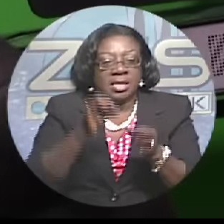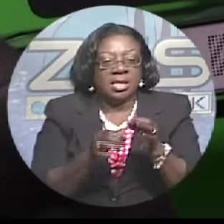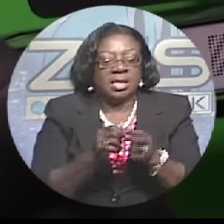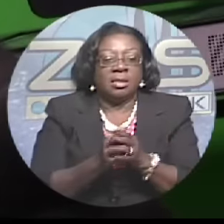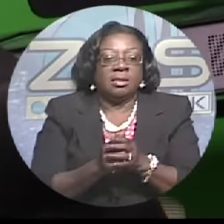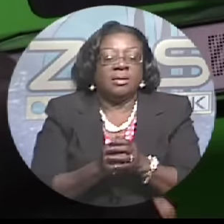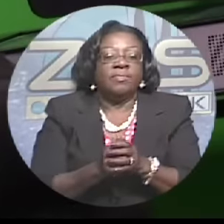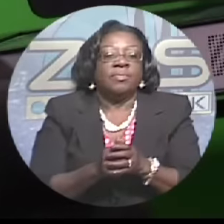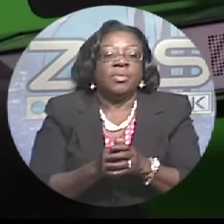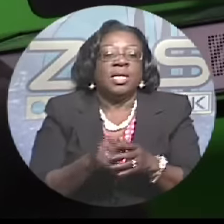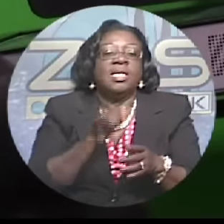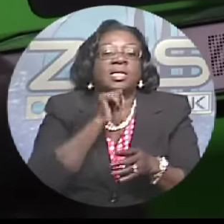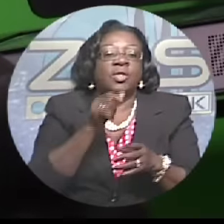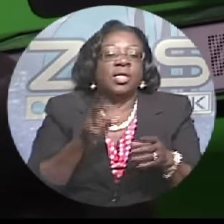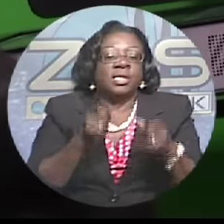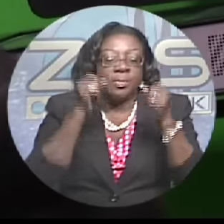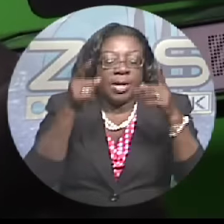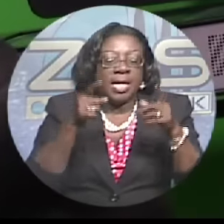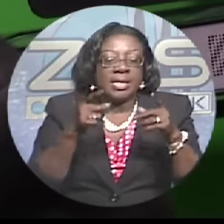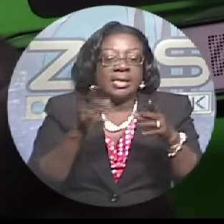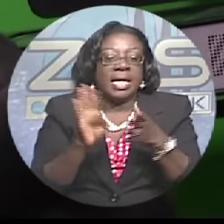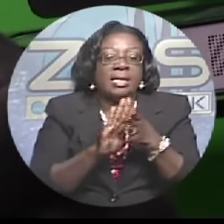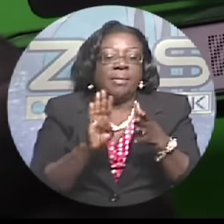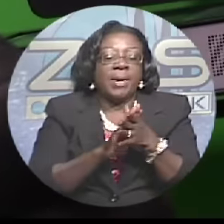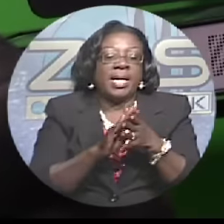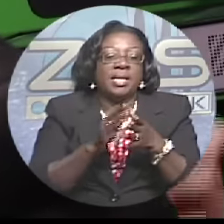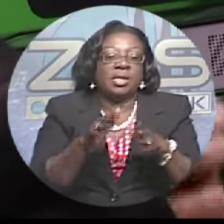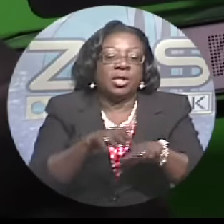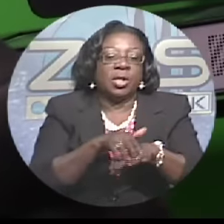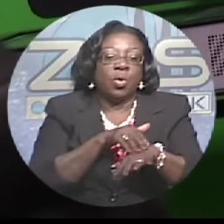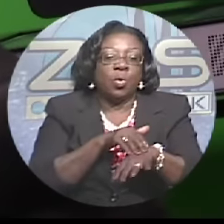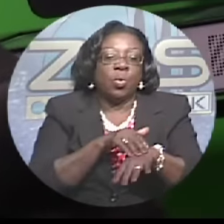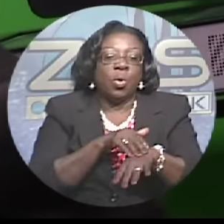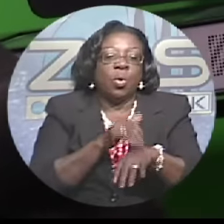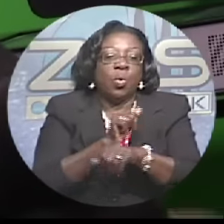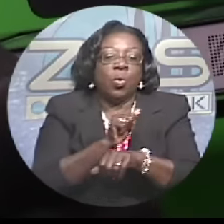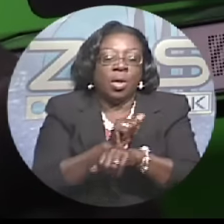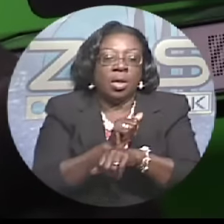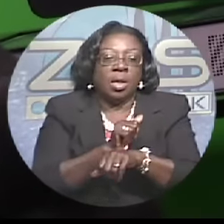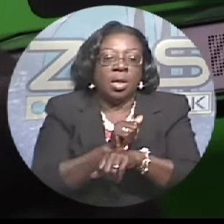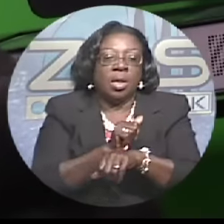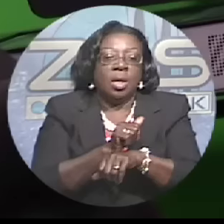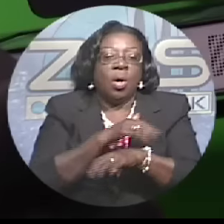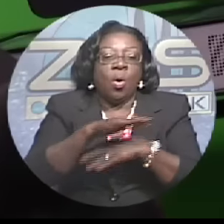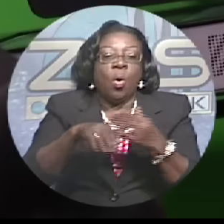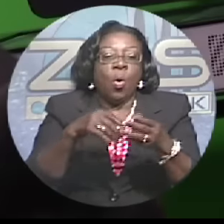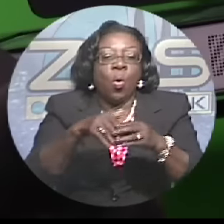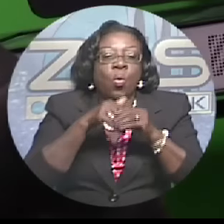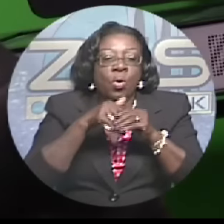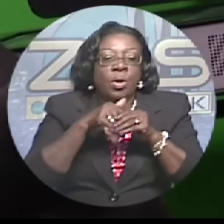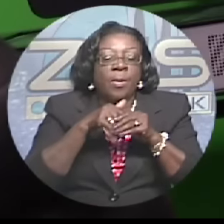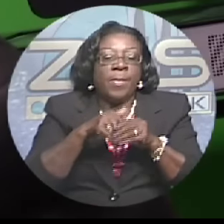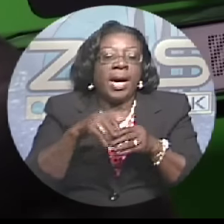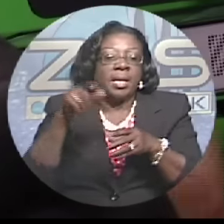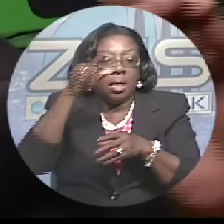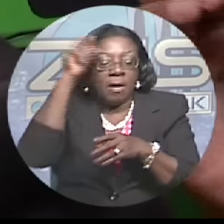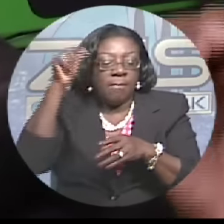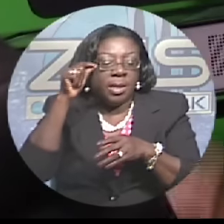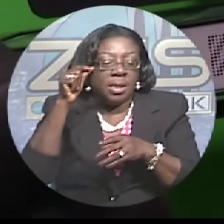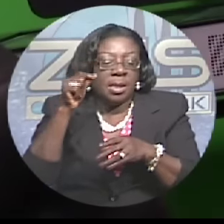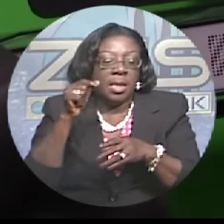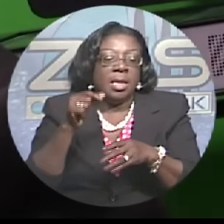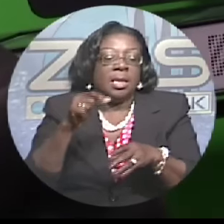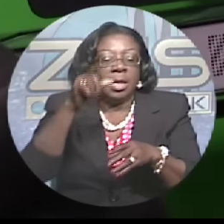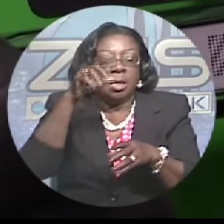is not surprised at the bank's slow pace. At a Chinese bank owned by a government, and we all know what things owned by governments are like, they